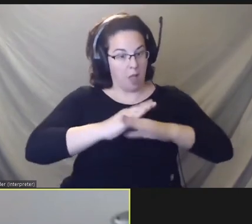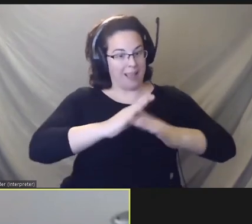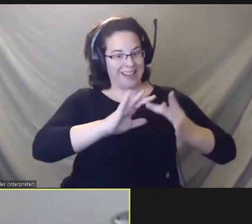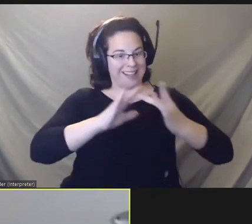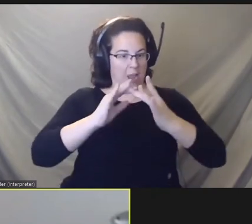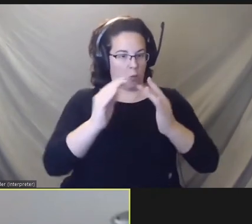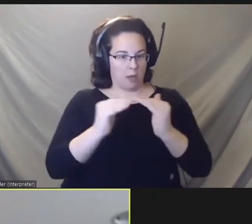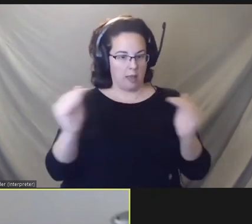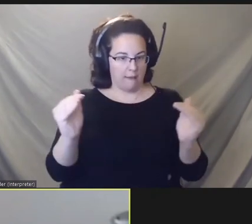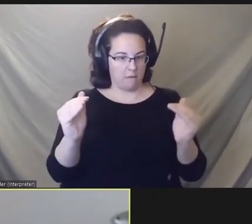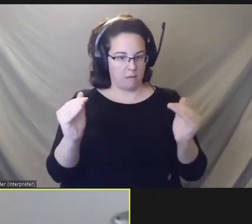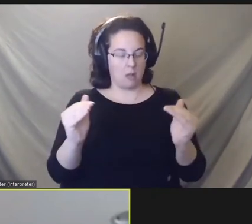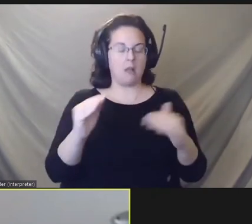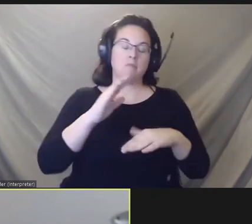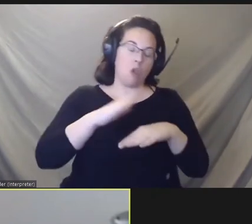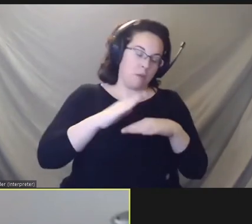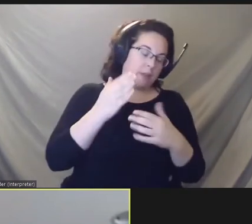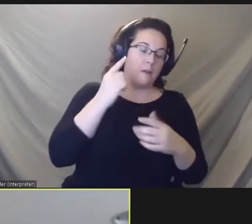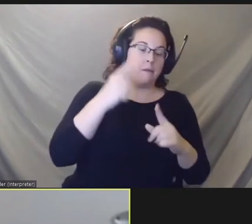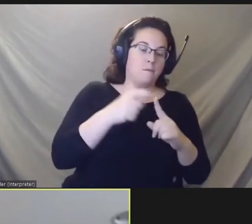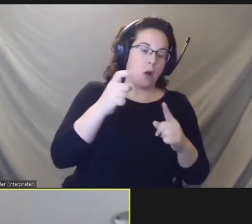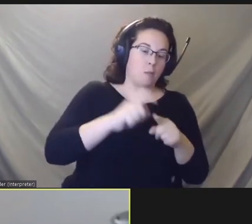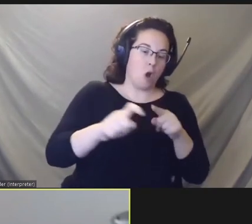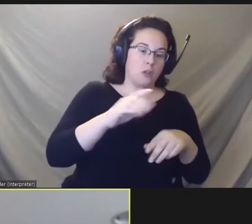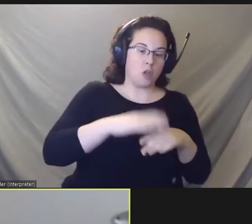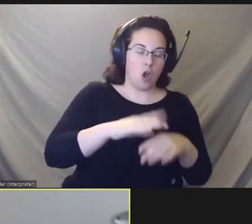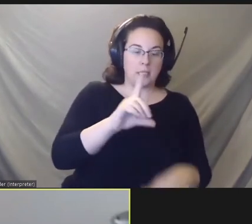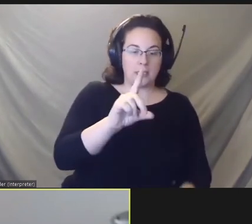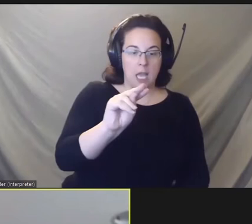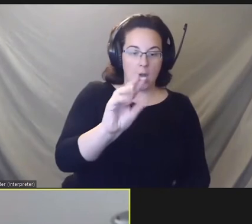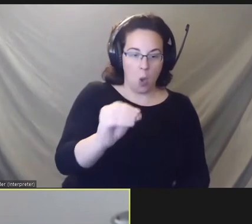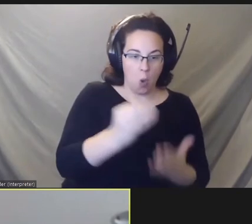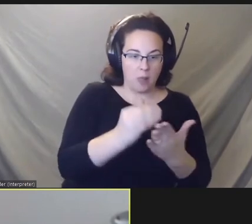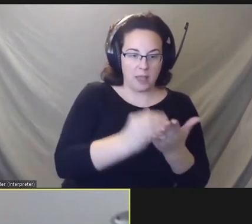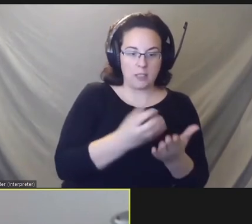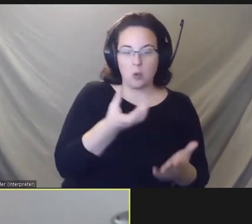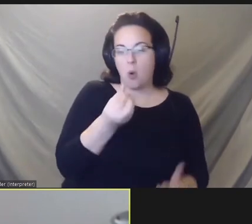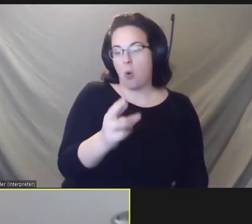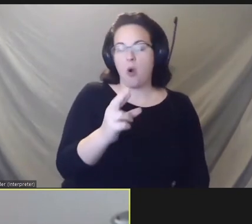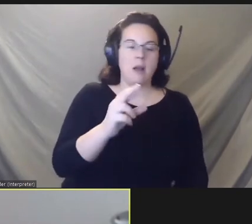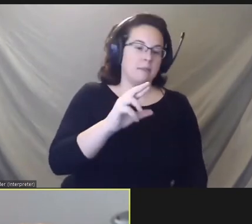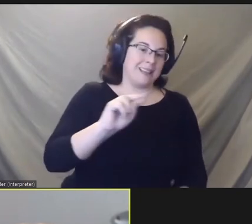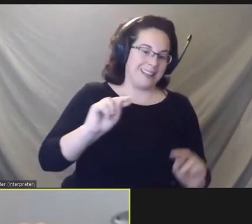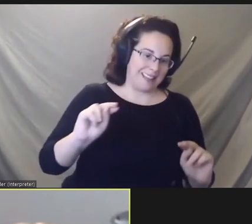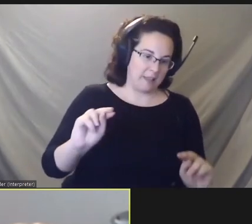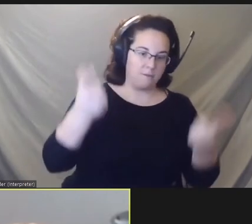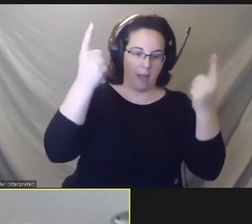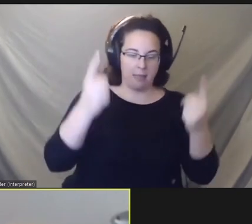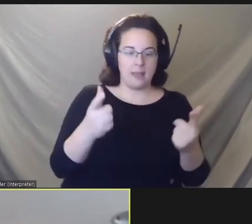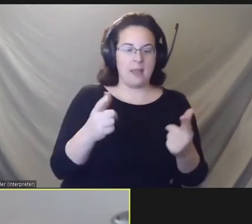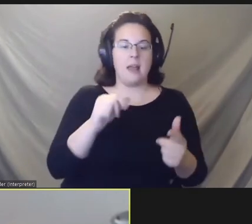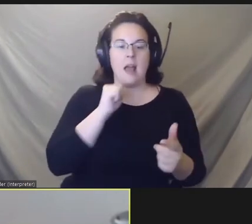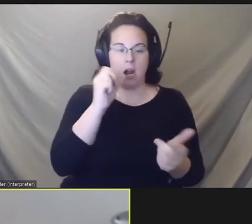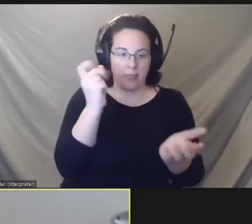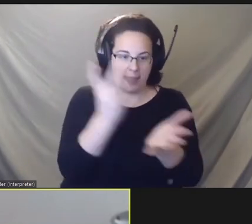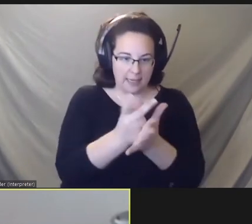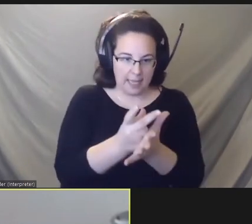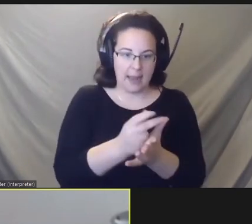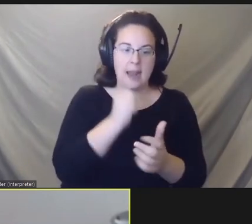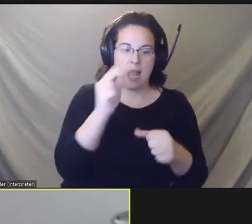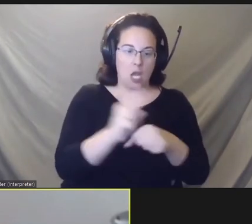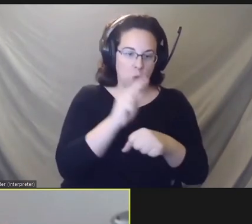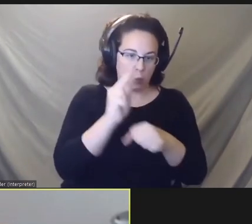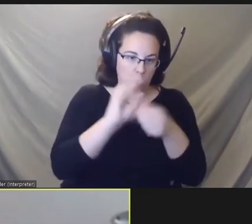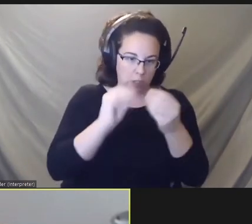from telephone numbers on the DNO list and calls that appear to be from invalid, unallocated, or unused numbers.